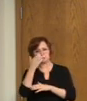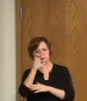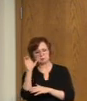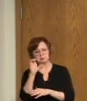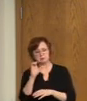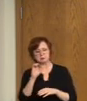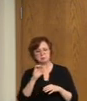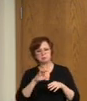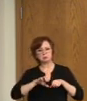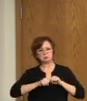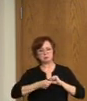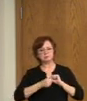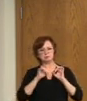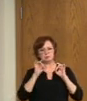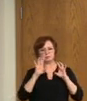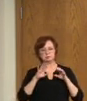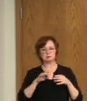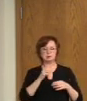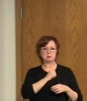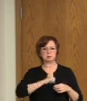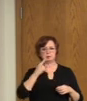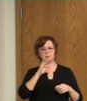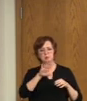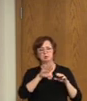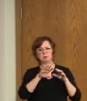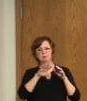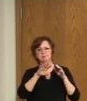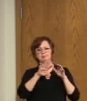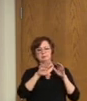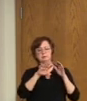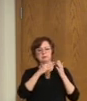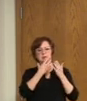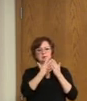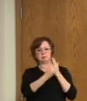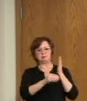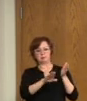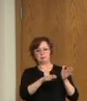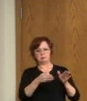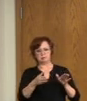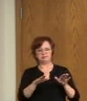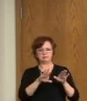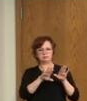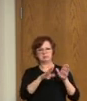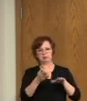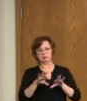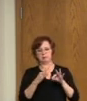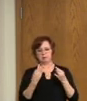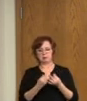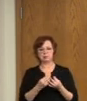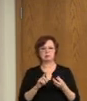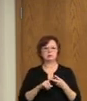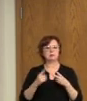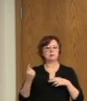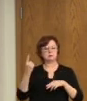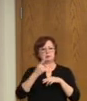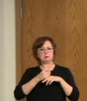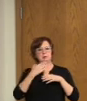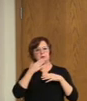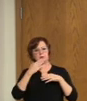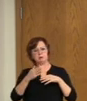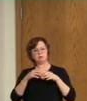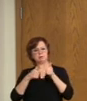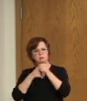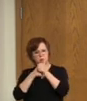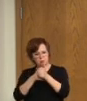Today, I want to thank everyone in advance for following all the public health orders and guidelines during Christmas and the holiday